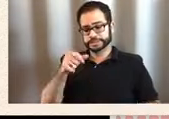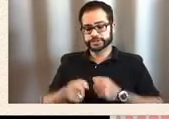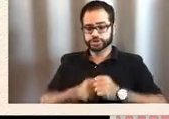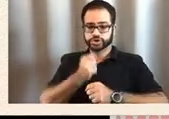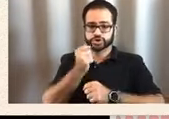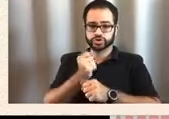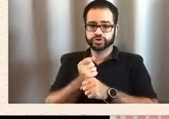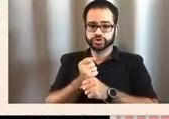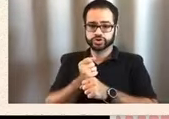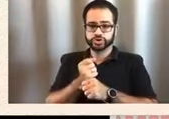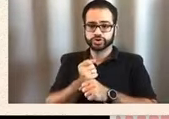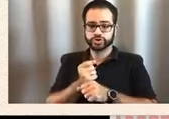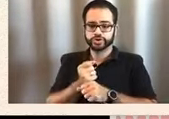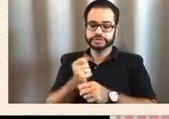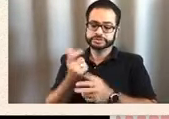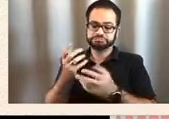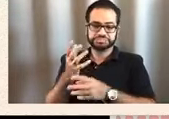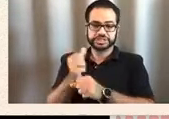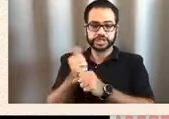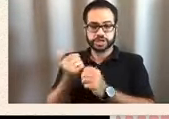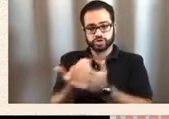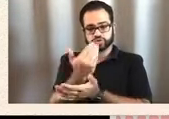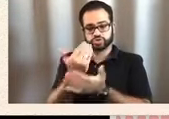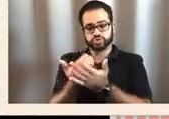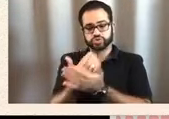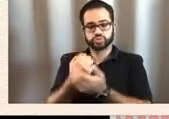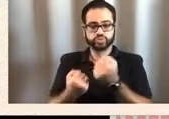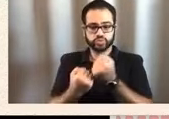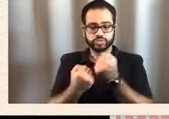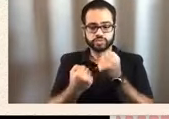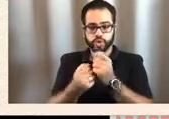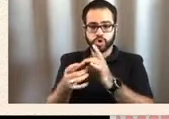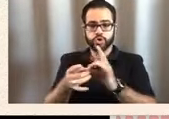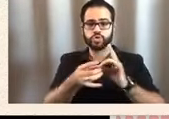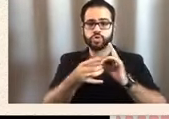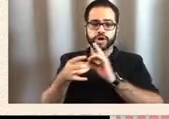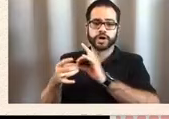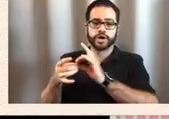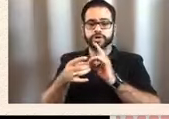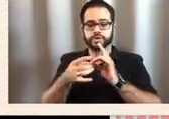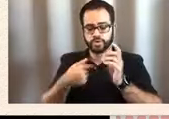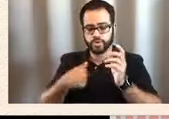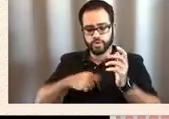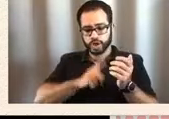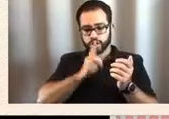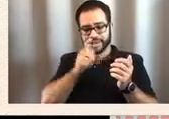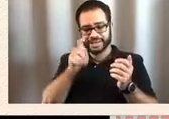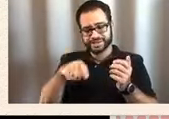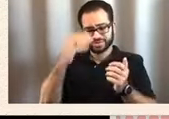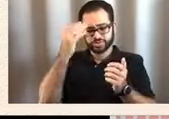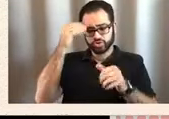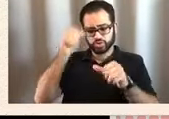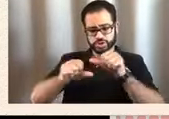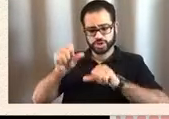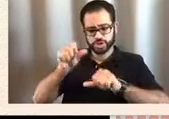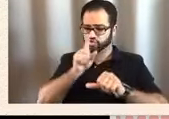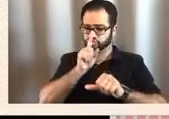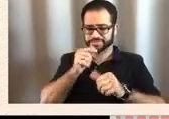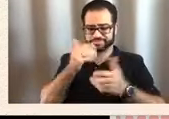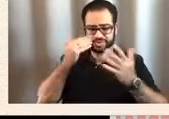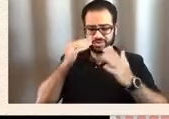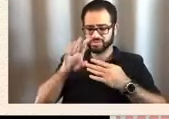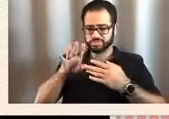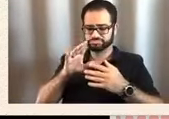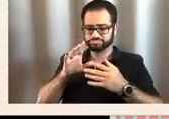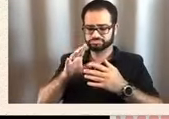a new support coordinator. We really needed to get to know each other at first. She didn't know much about my case. I didn't know much about how